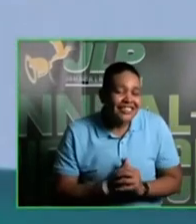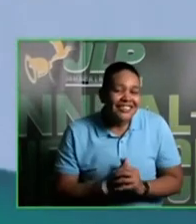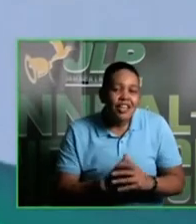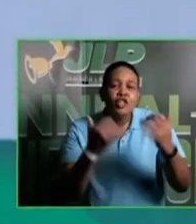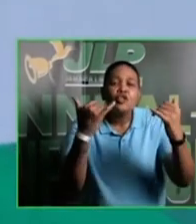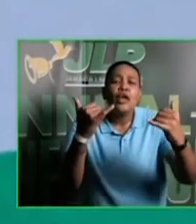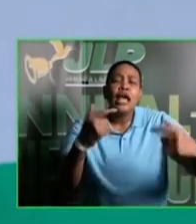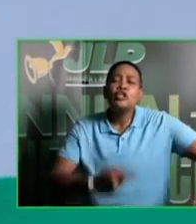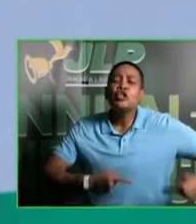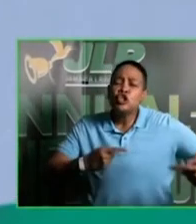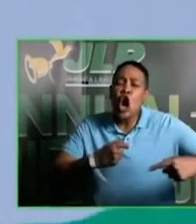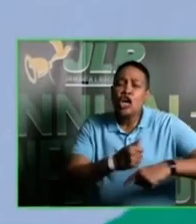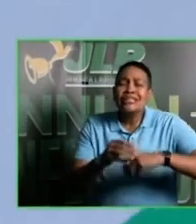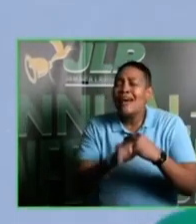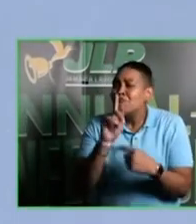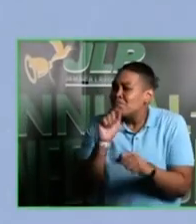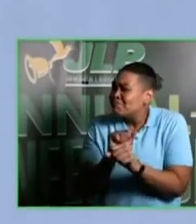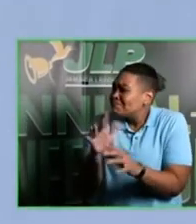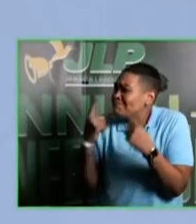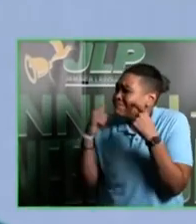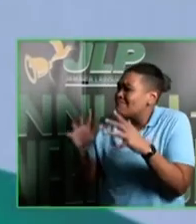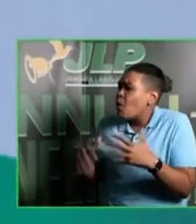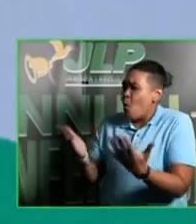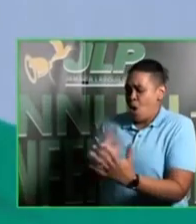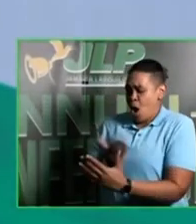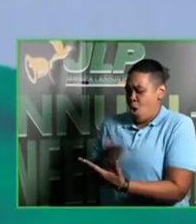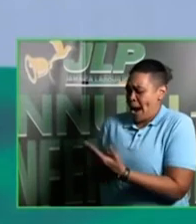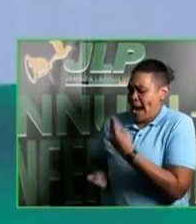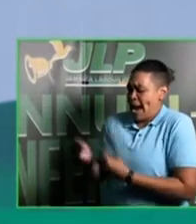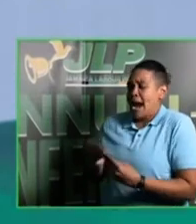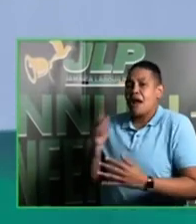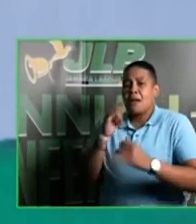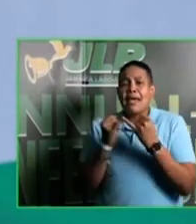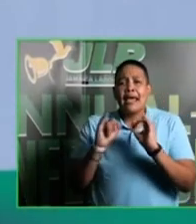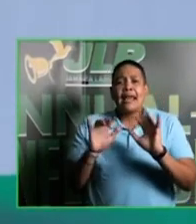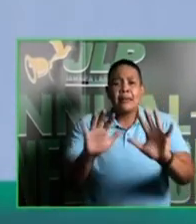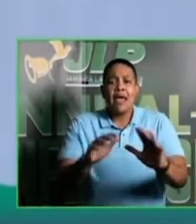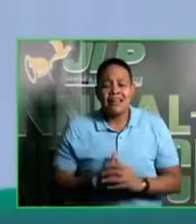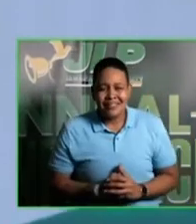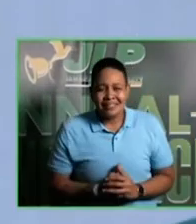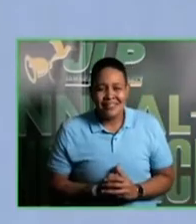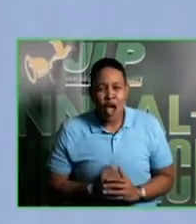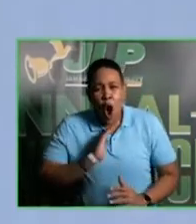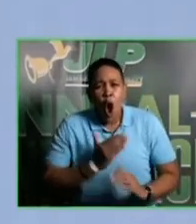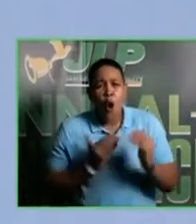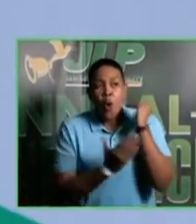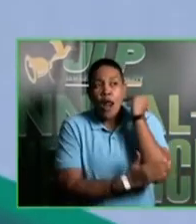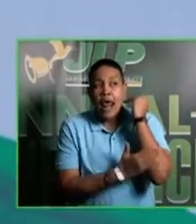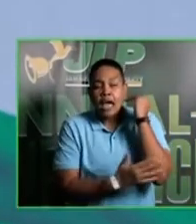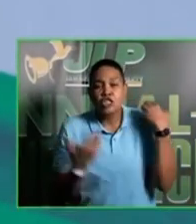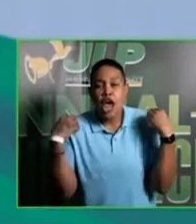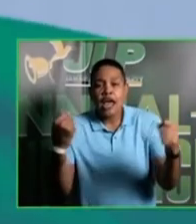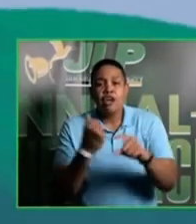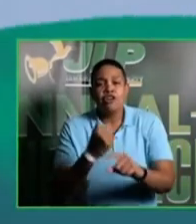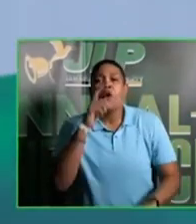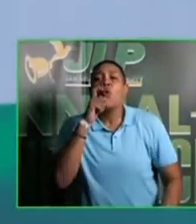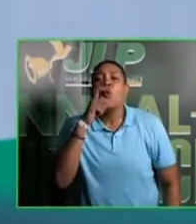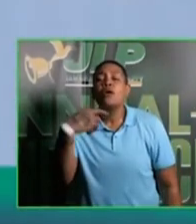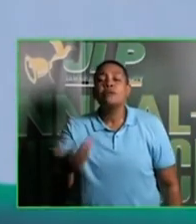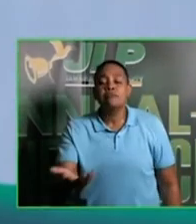Today's struggle is about achieving our economic independence. Our national hero, the Right